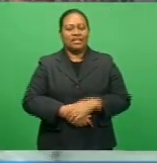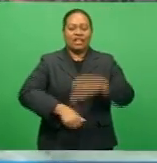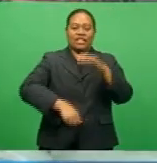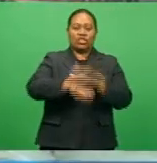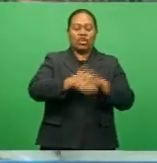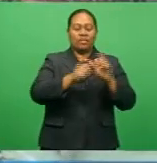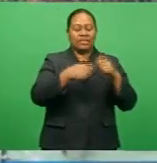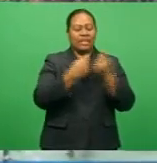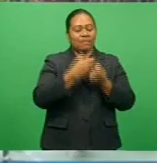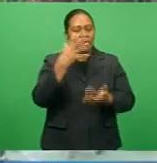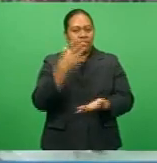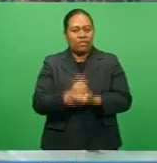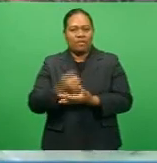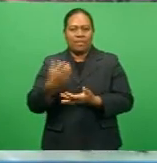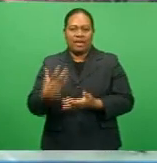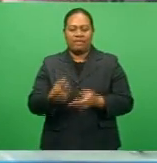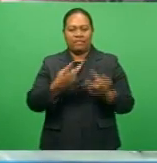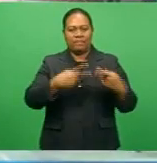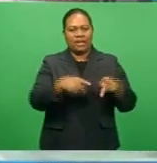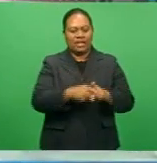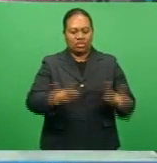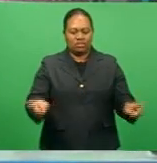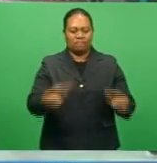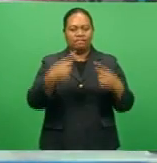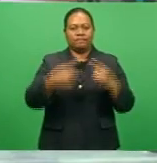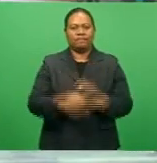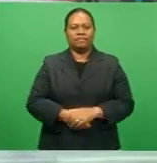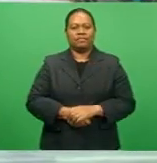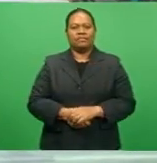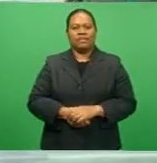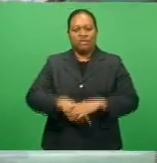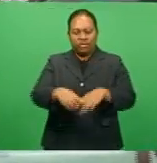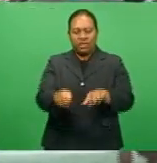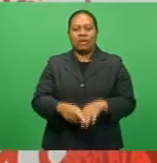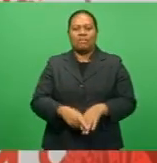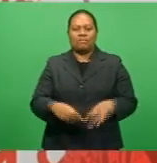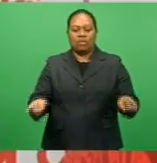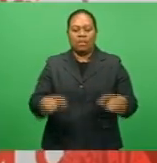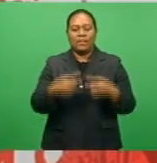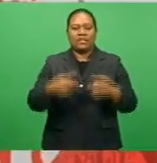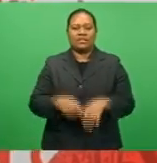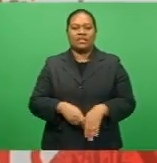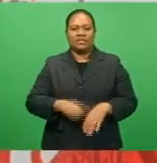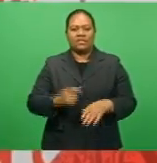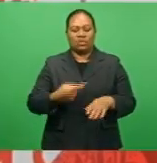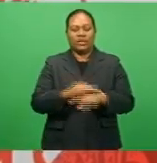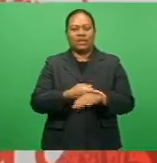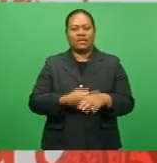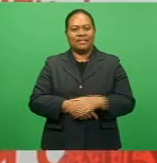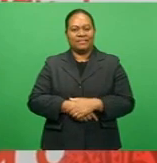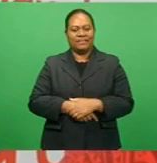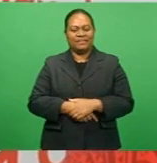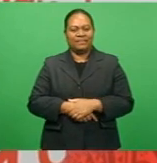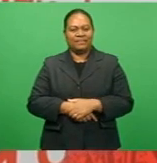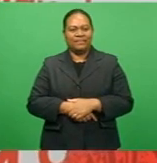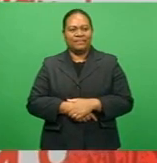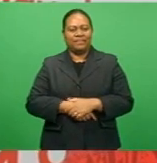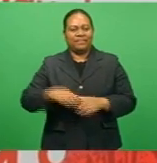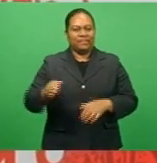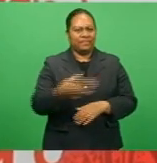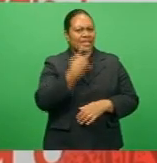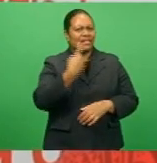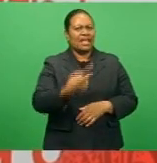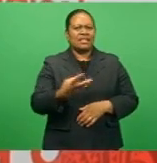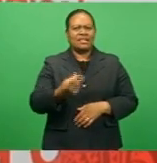have confirmed their spots to battle in the 24-week-long competition. Adventures These are former students